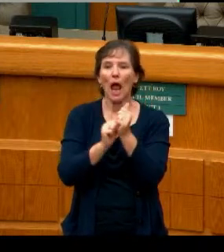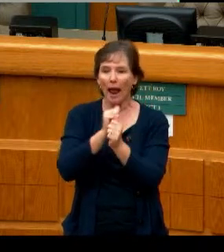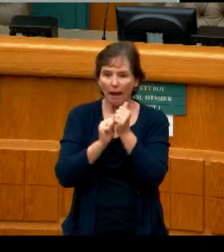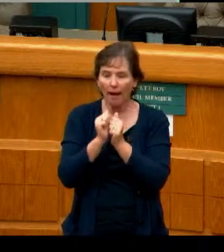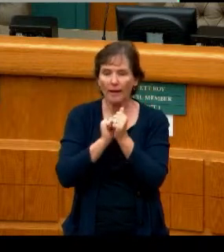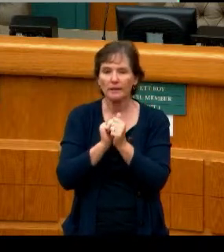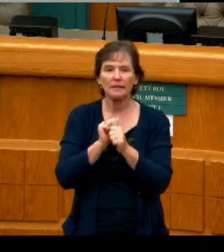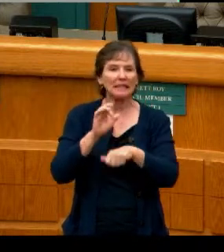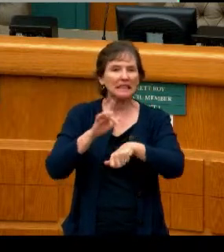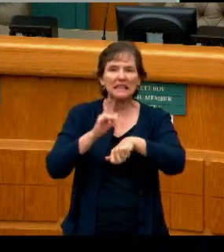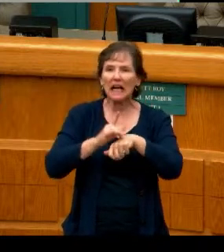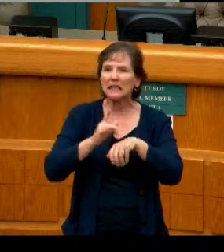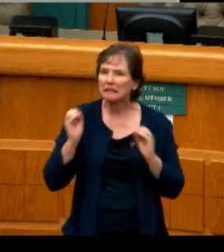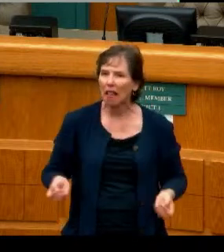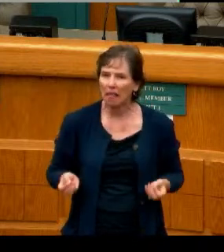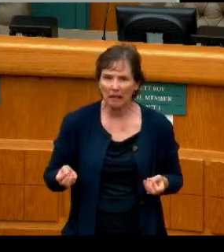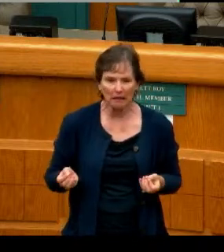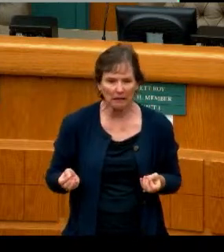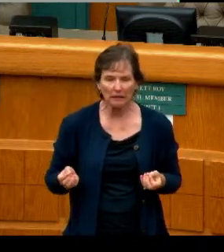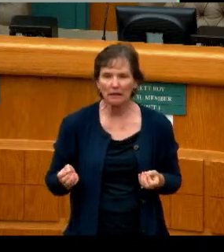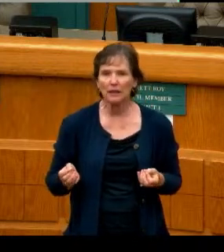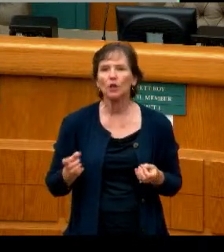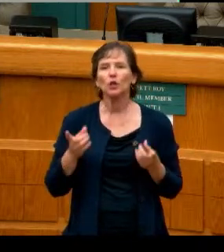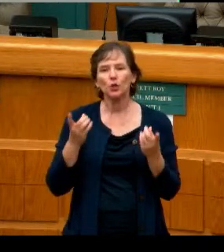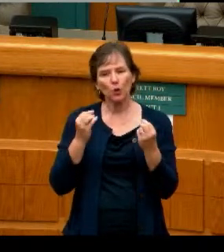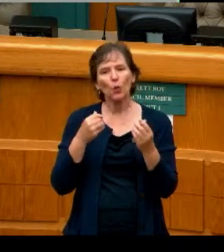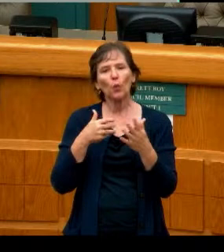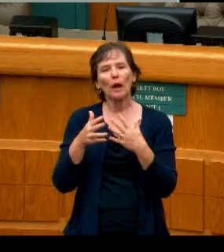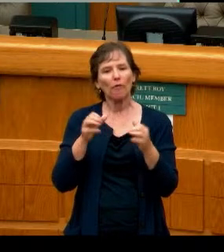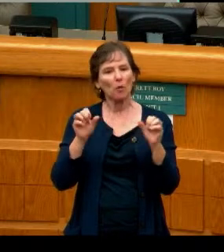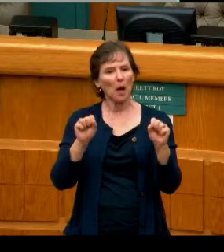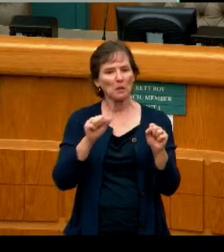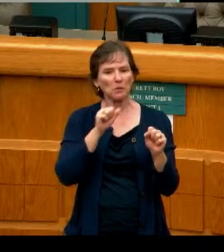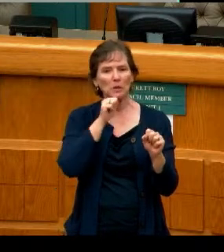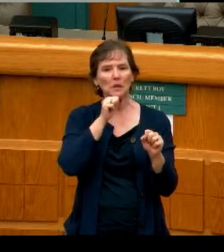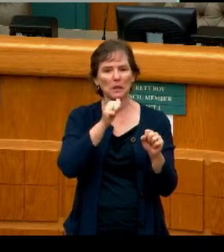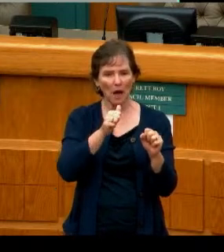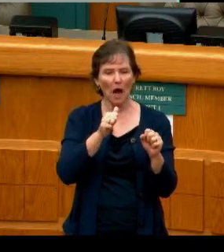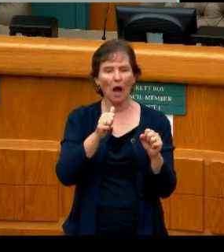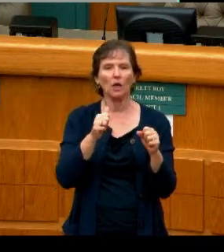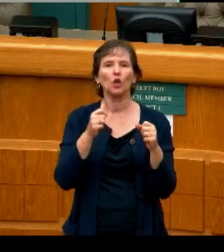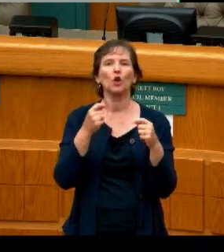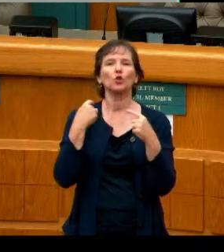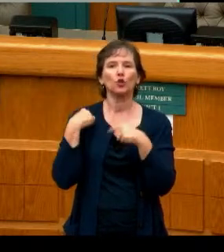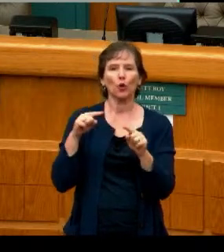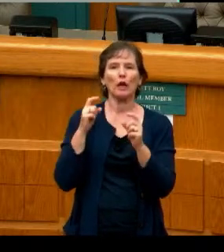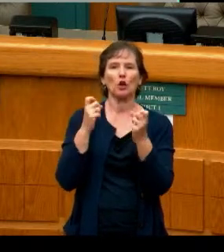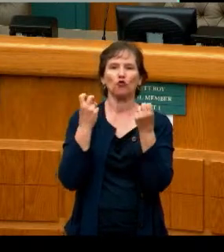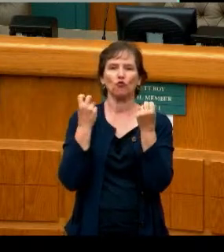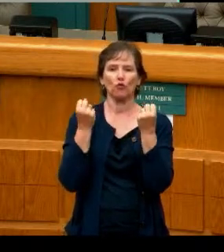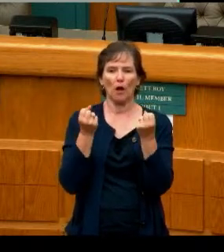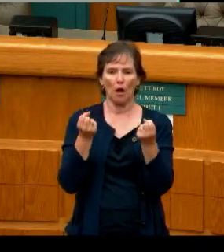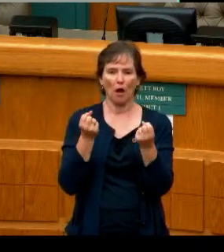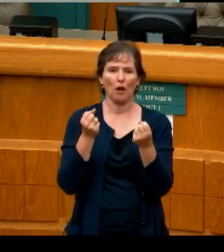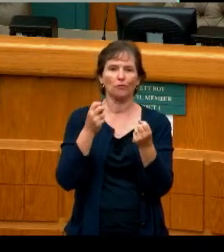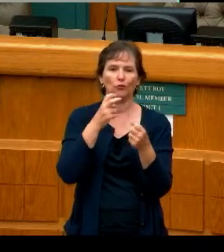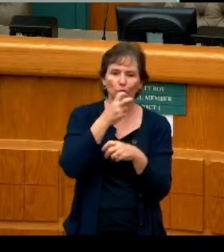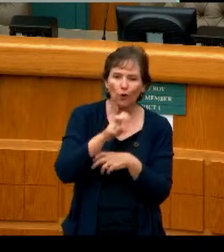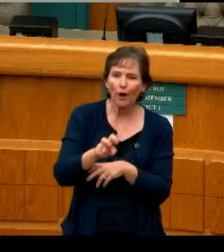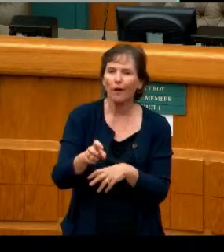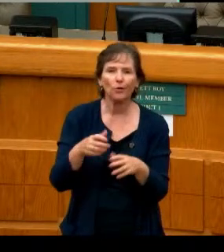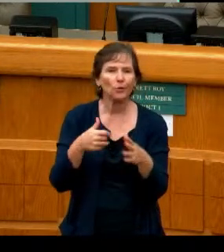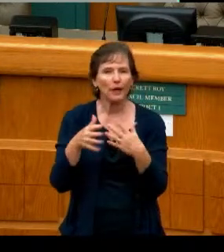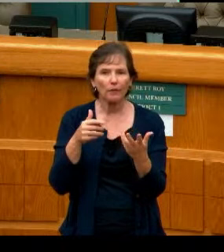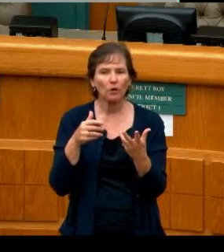right now. If you're traveling, get the flu shot. Mask up, wash your hands, don't touch anything. Do everything you can to